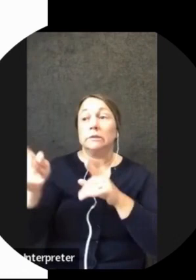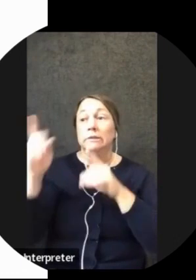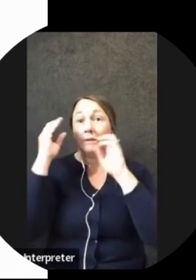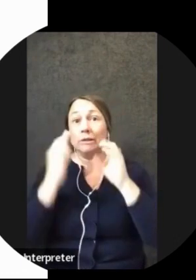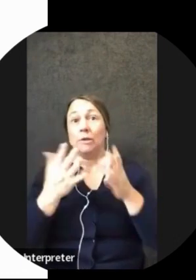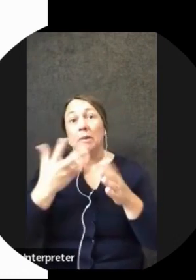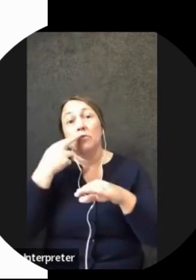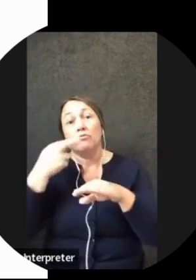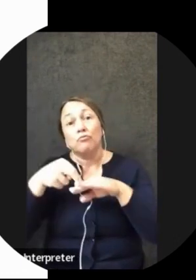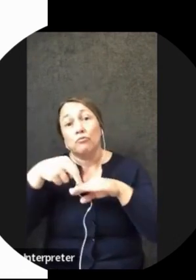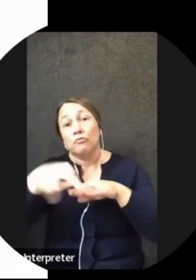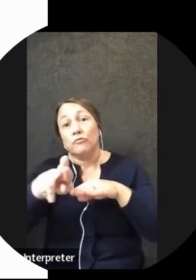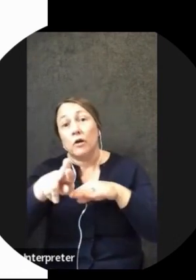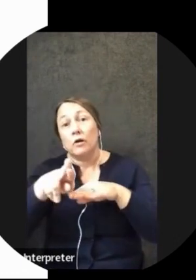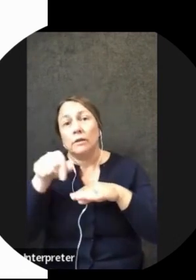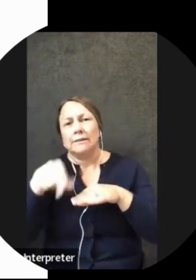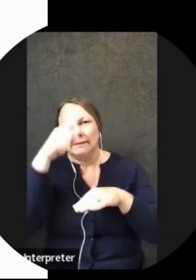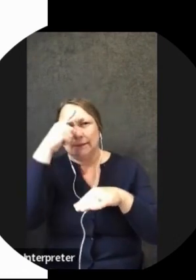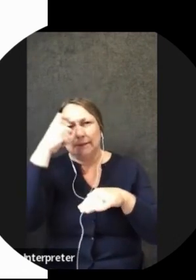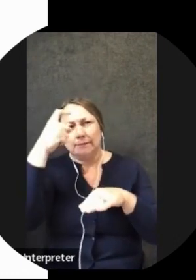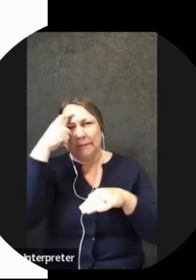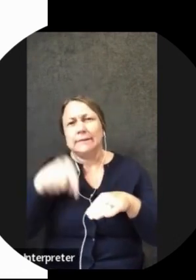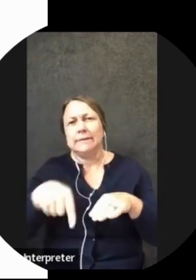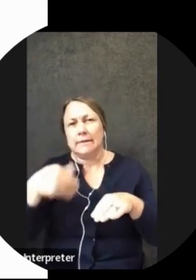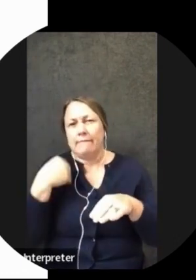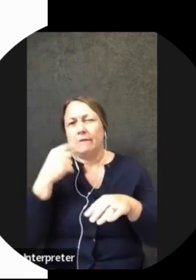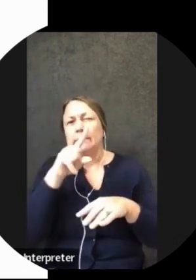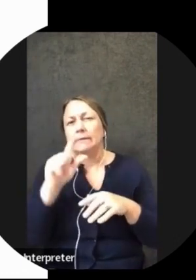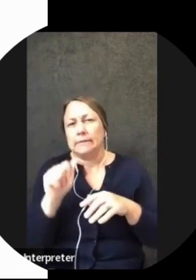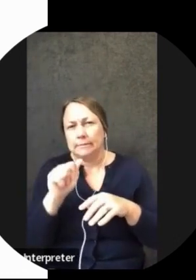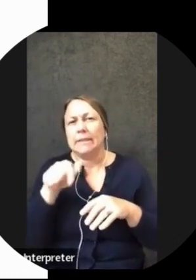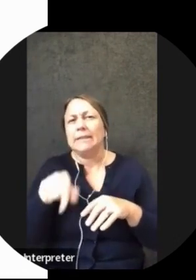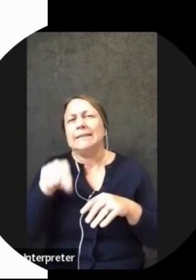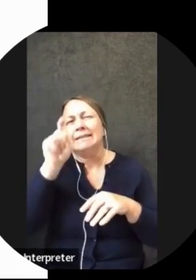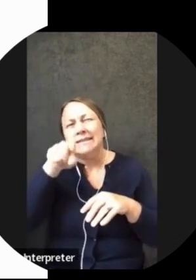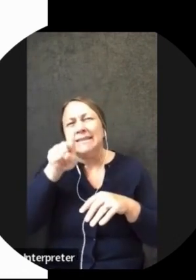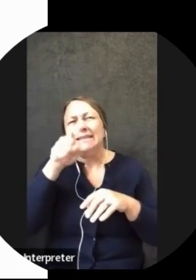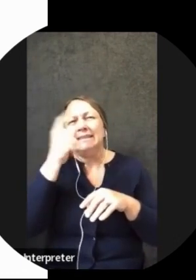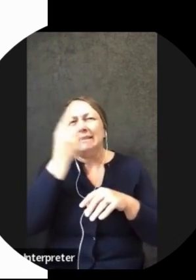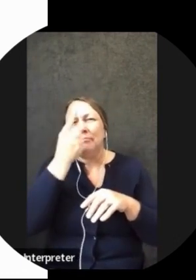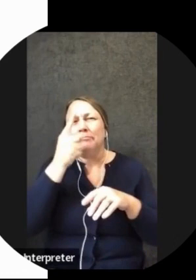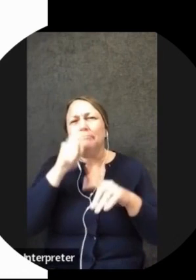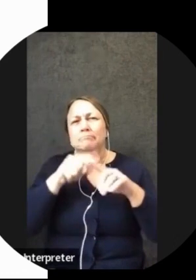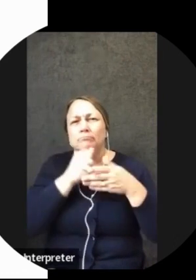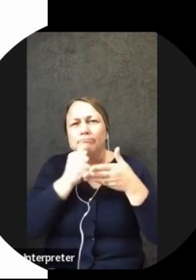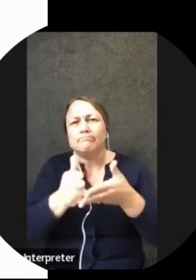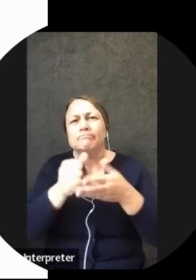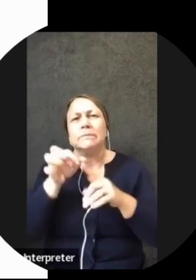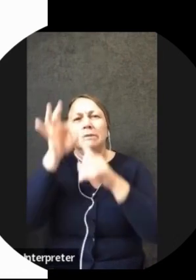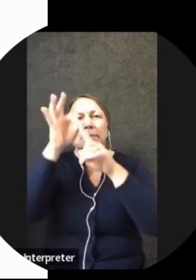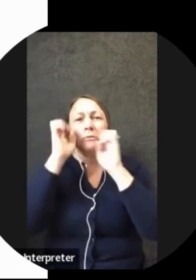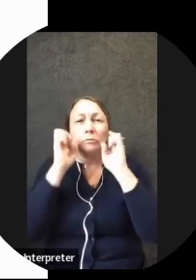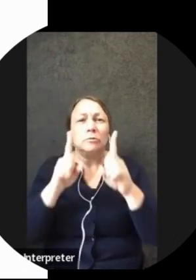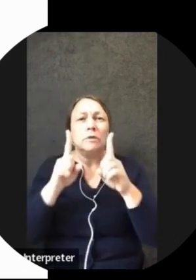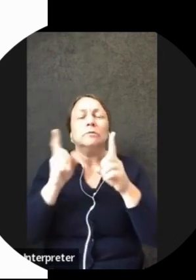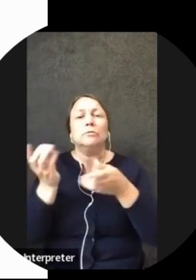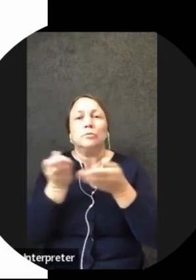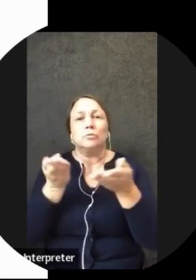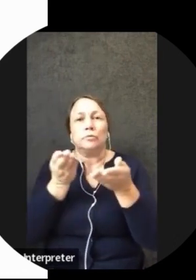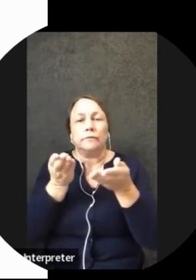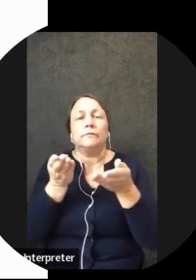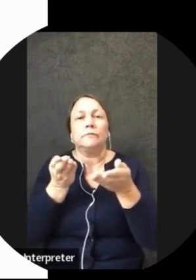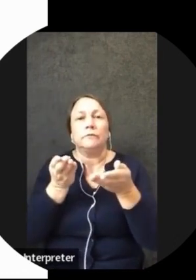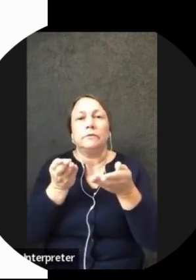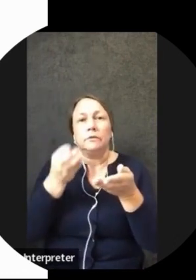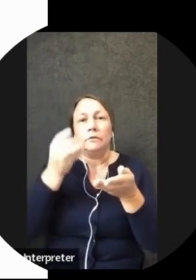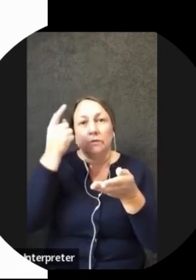refer a student who is suspected of having a disability and in need of special education and related services to the student building